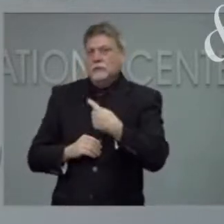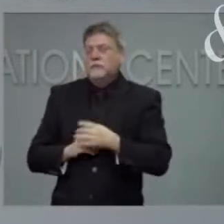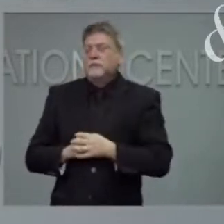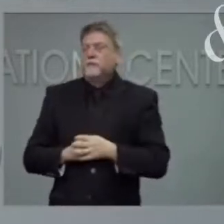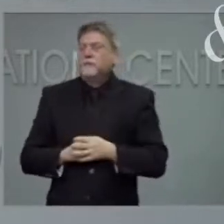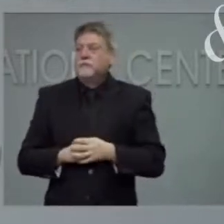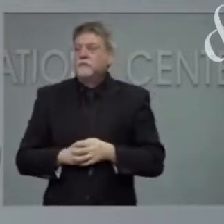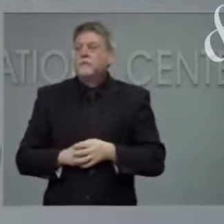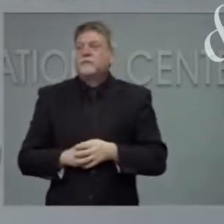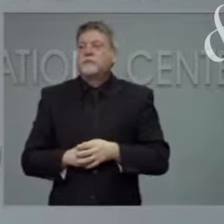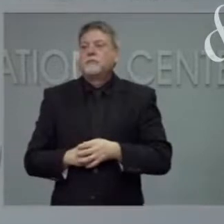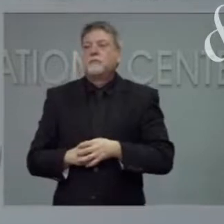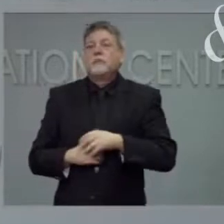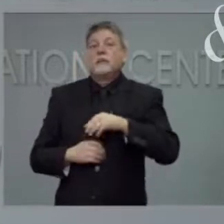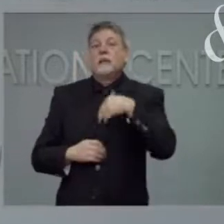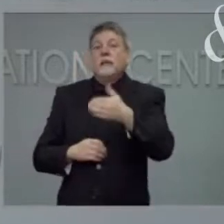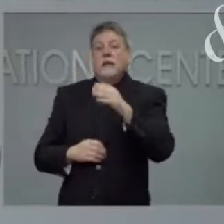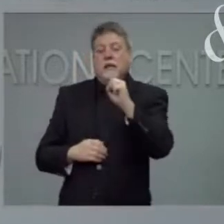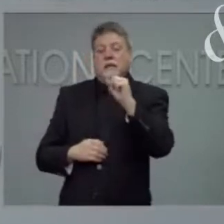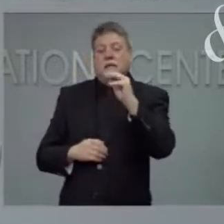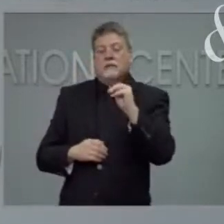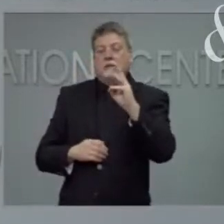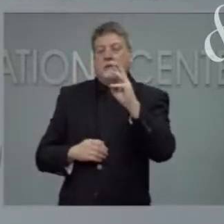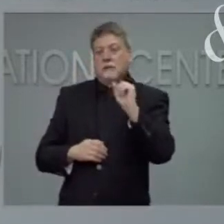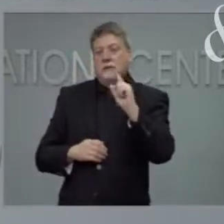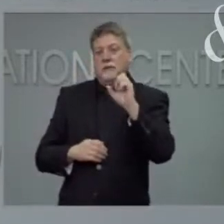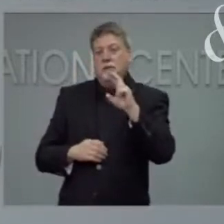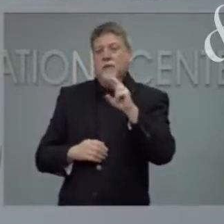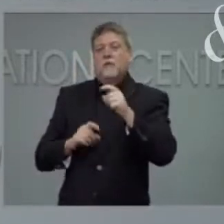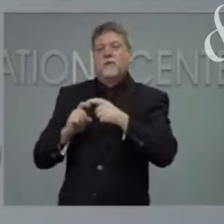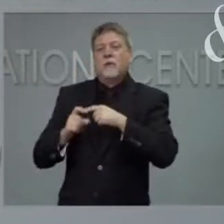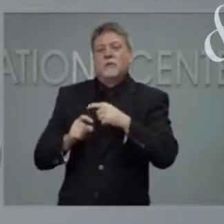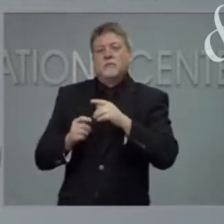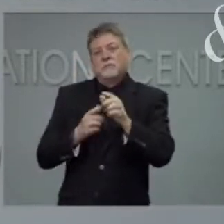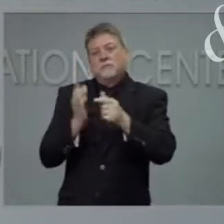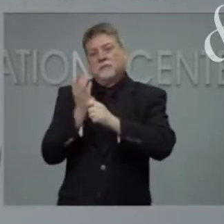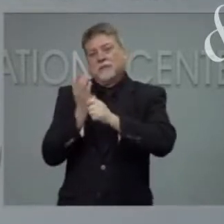Our next question is from Sam Walker with Outer Banks Today.